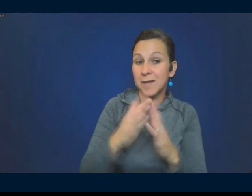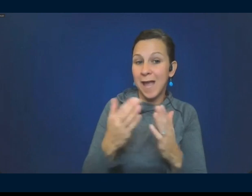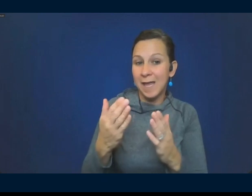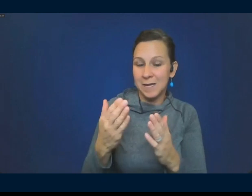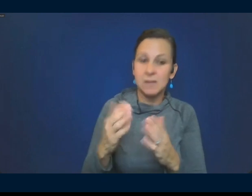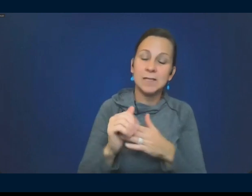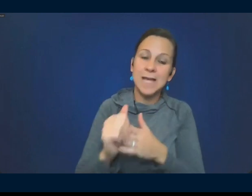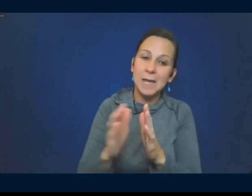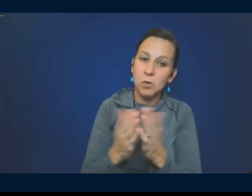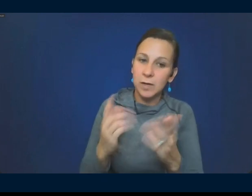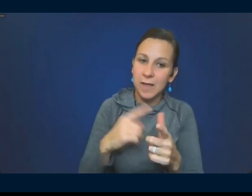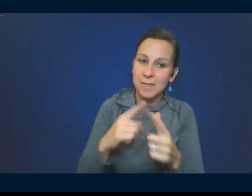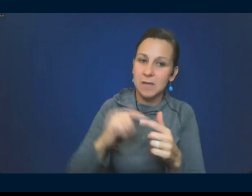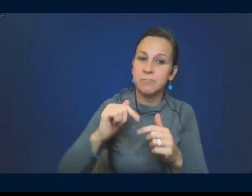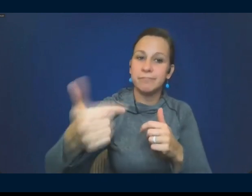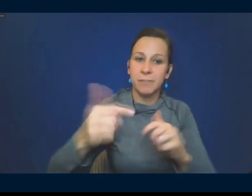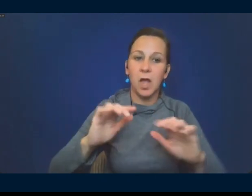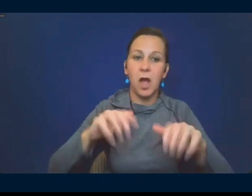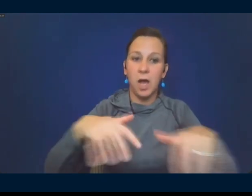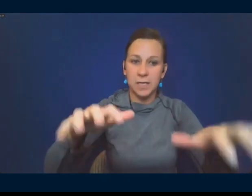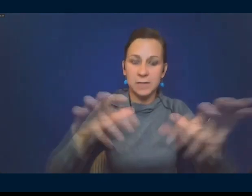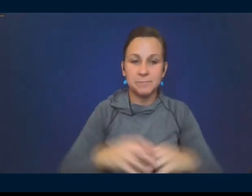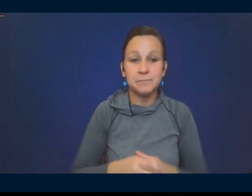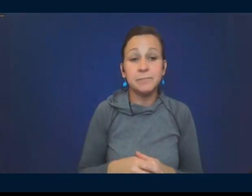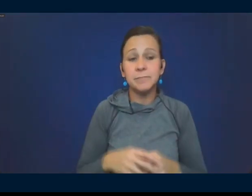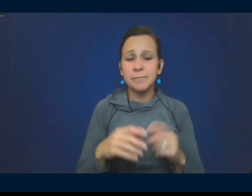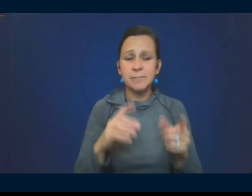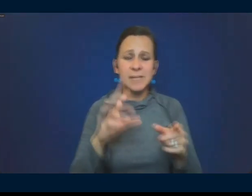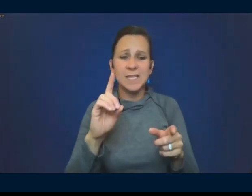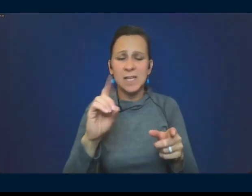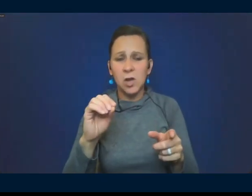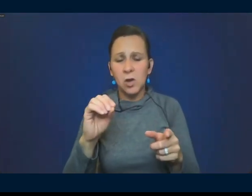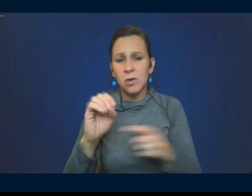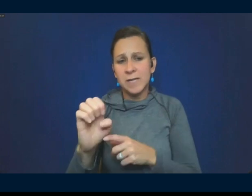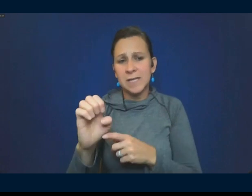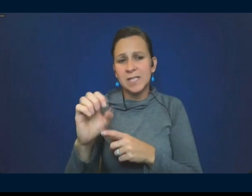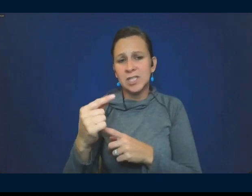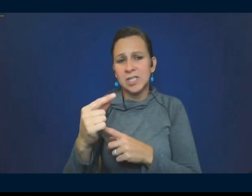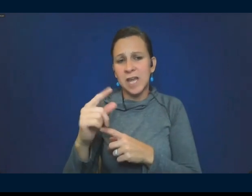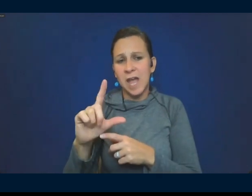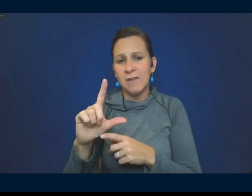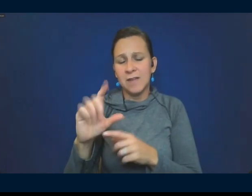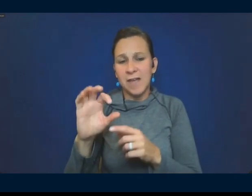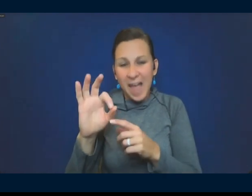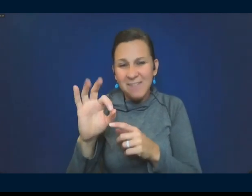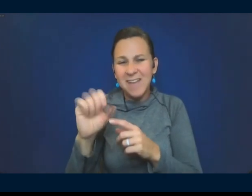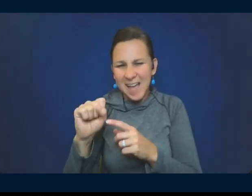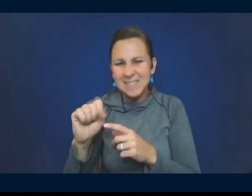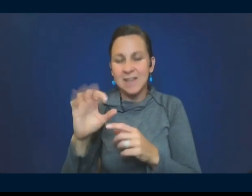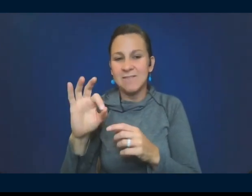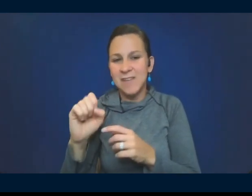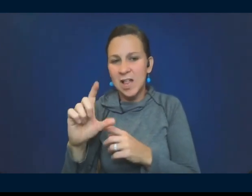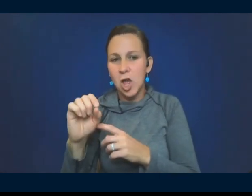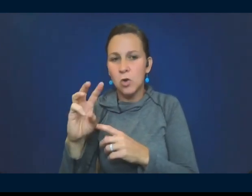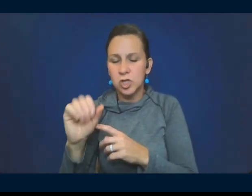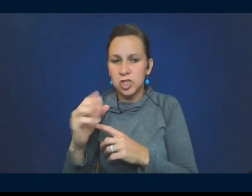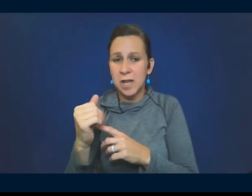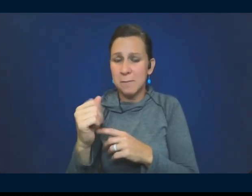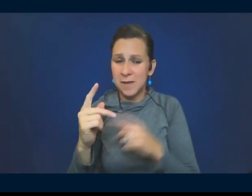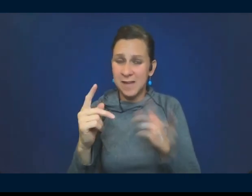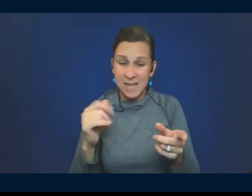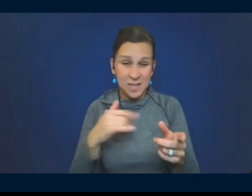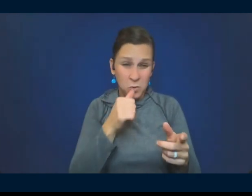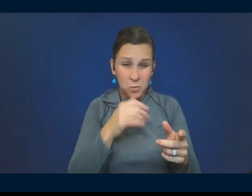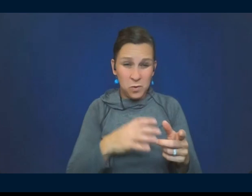the audience. My question is about the DOE GSCF Fellowship. Would a dual enrollment student be eligible once they are